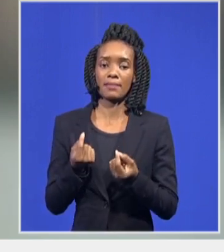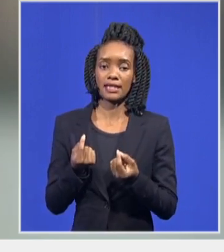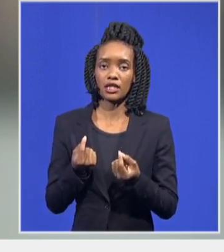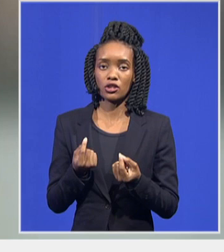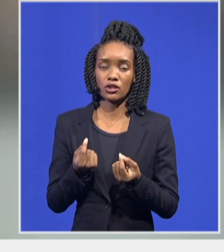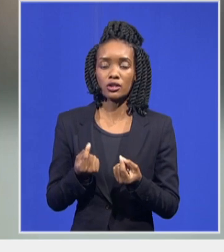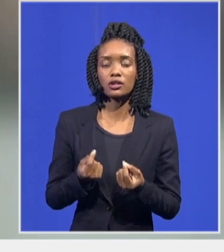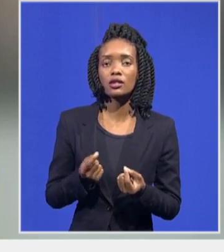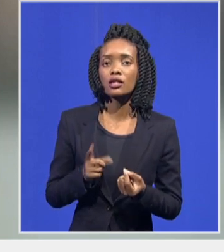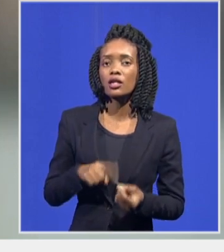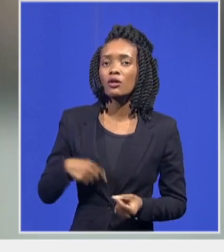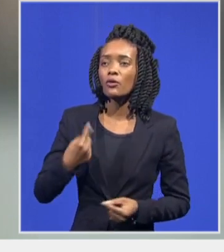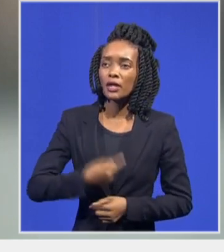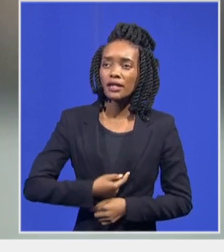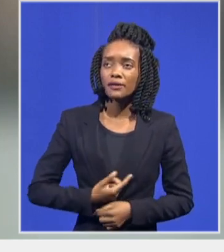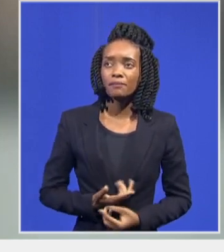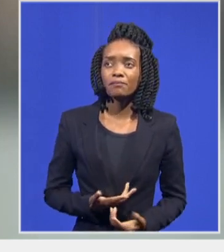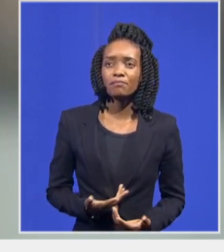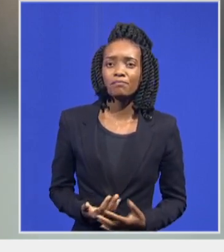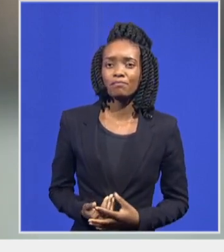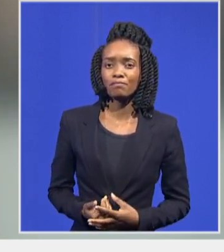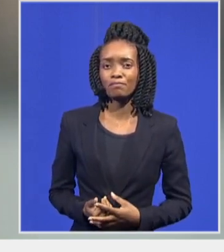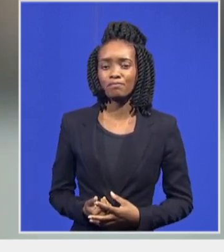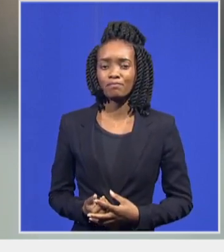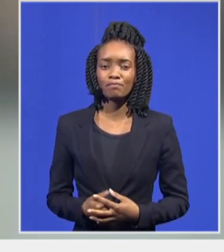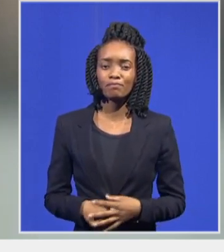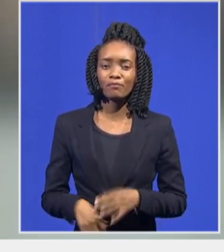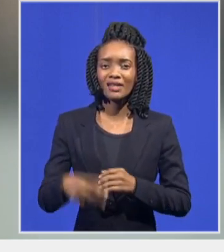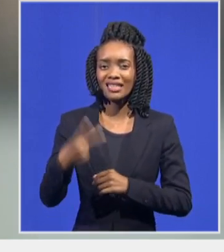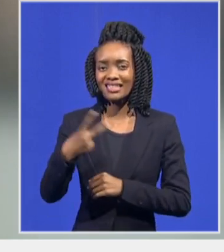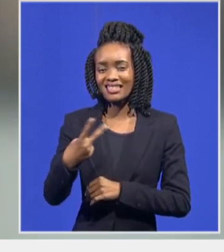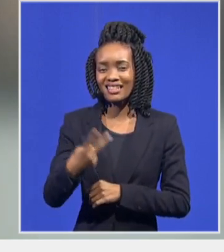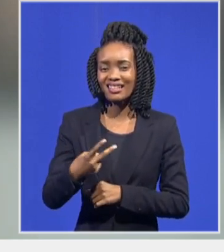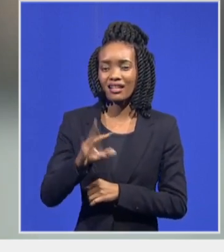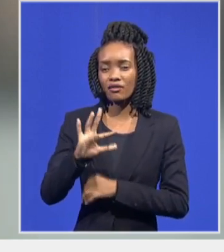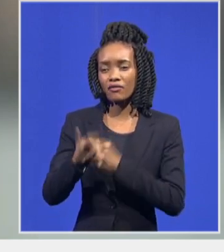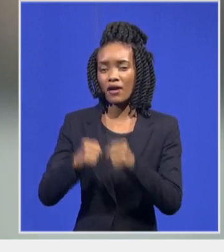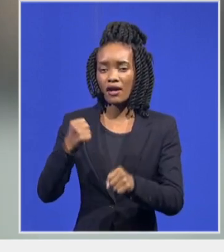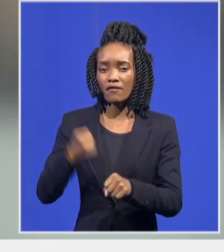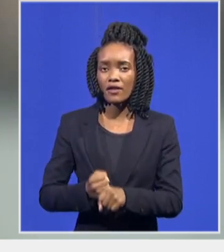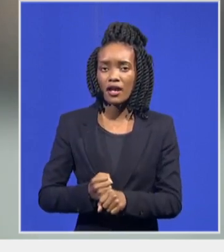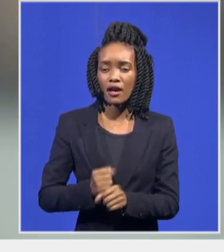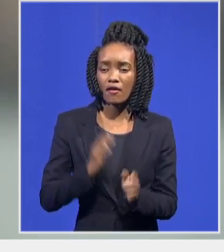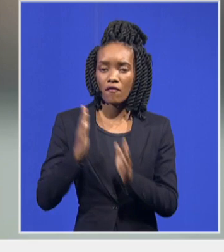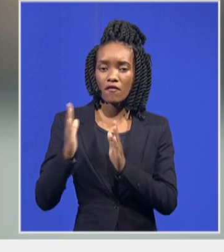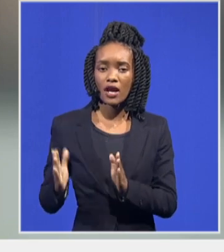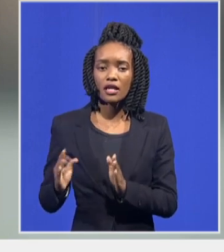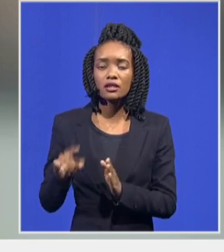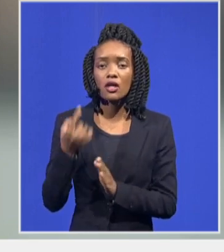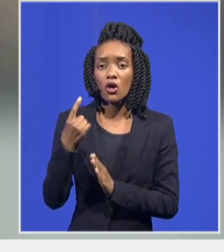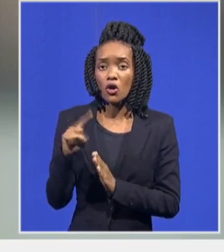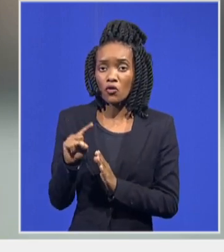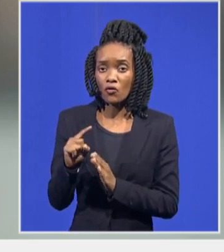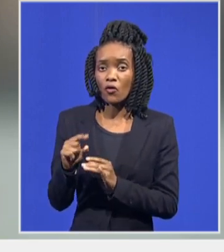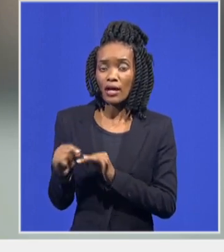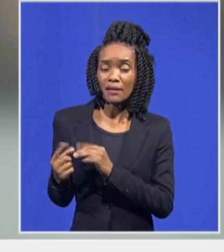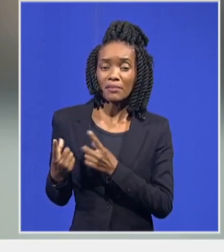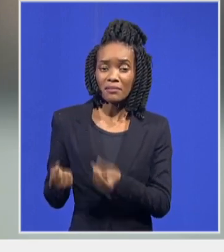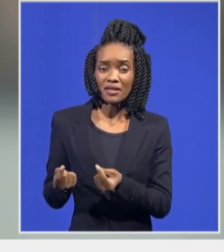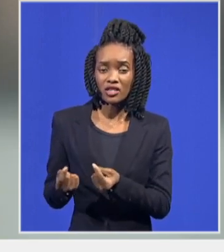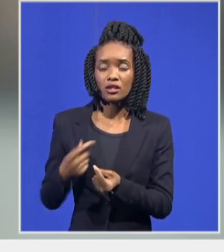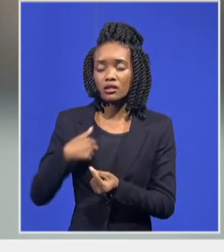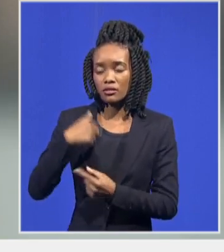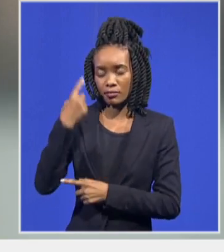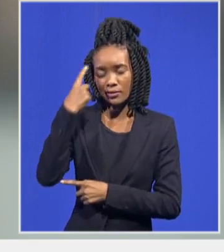floated the idea of a second 5-year phase of implementation, which we think would really be